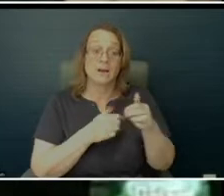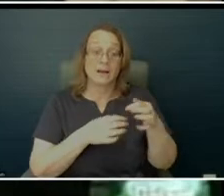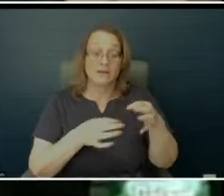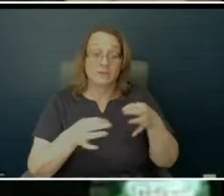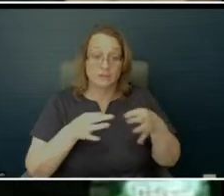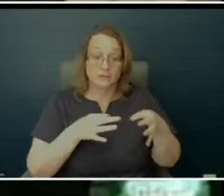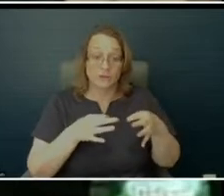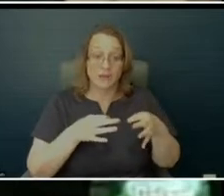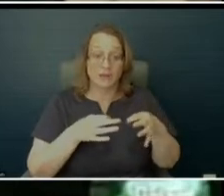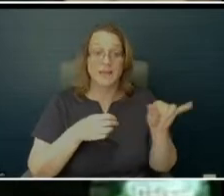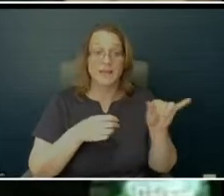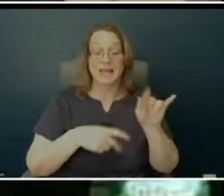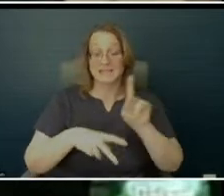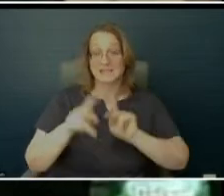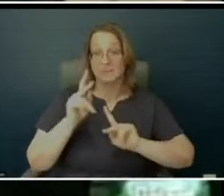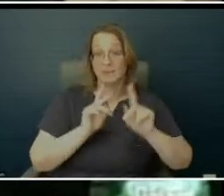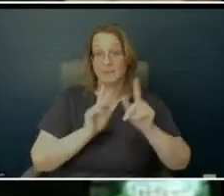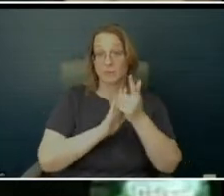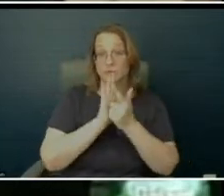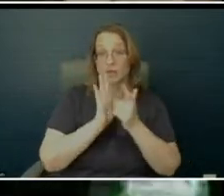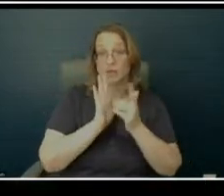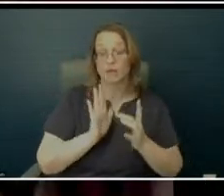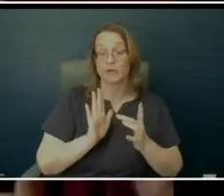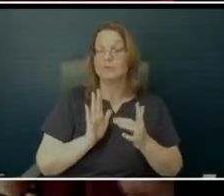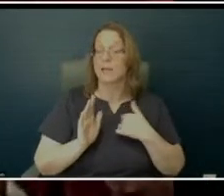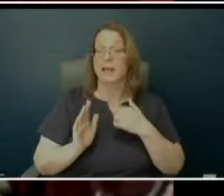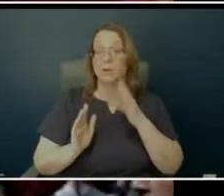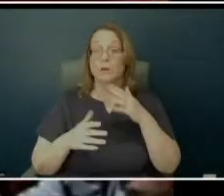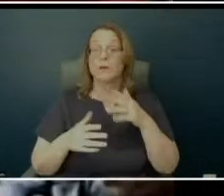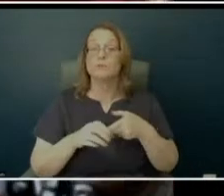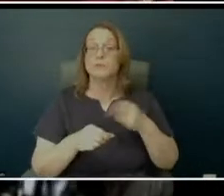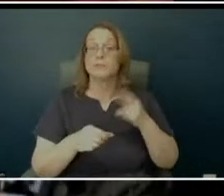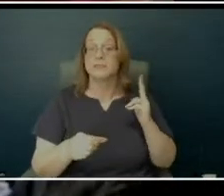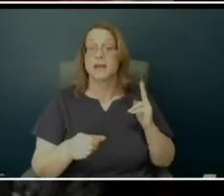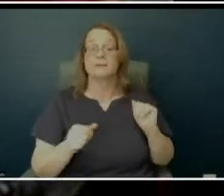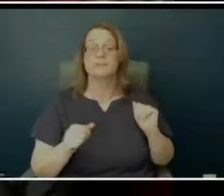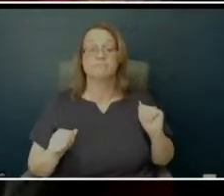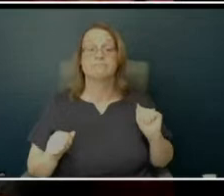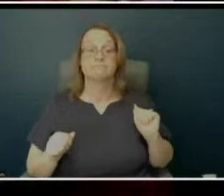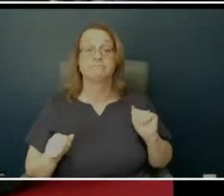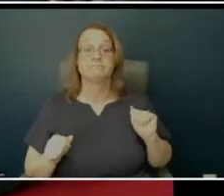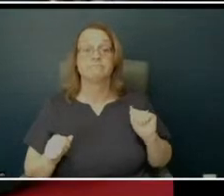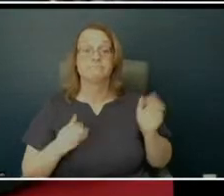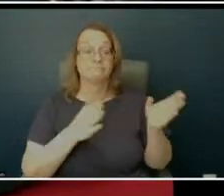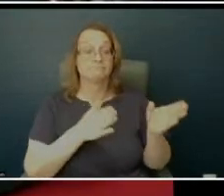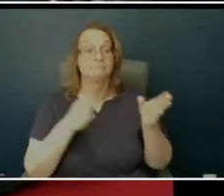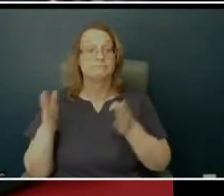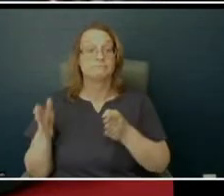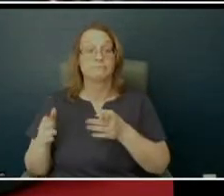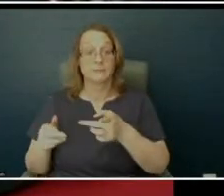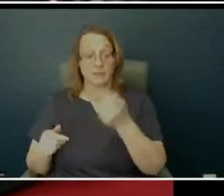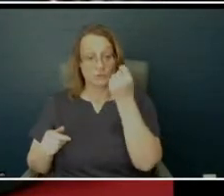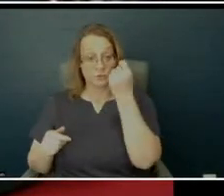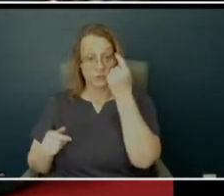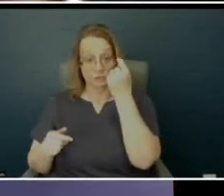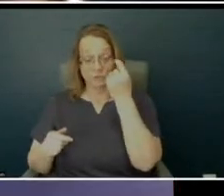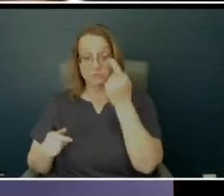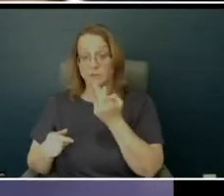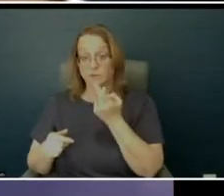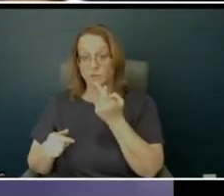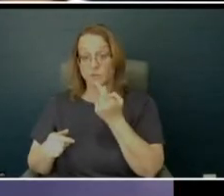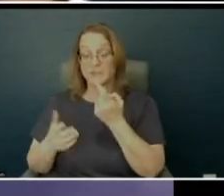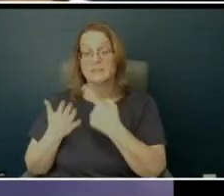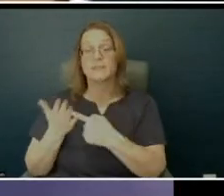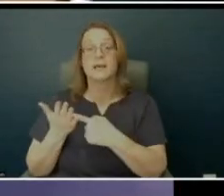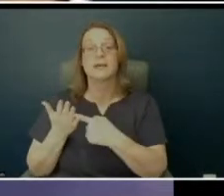lawyer, I would not hesitate to resign. As you and I discussed, if the president proposed to undertake a